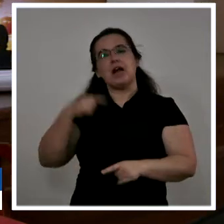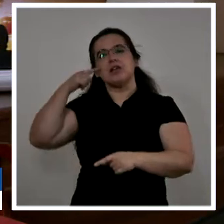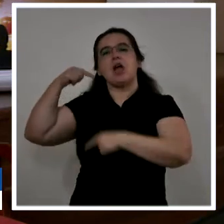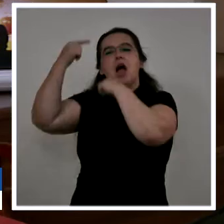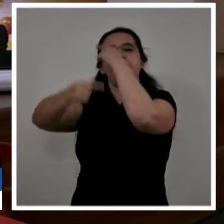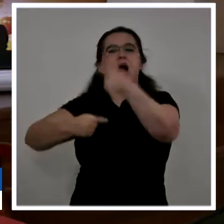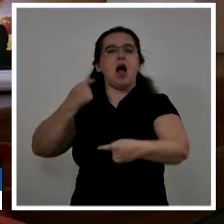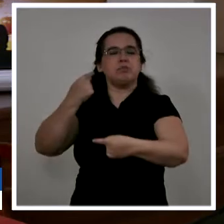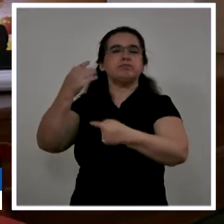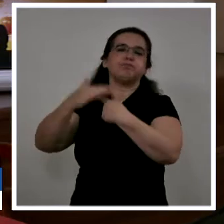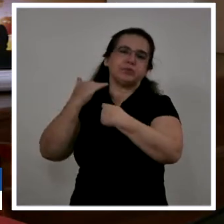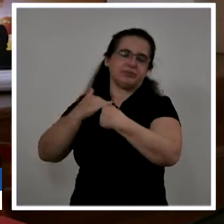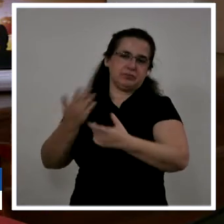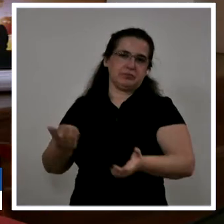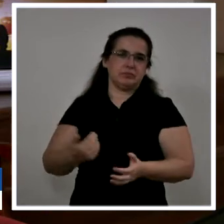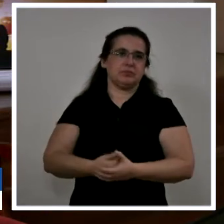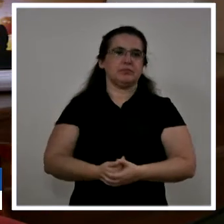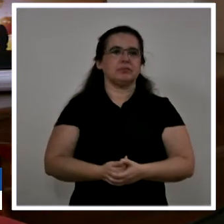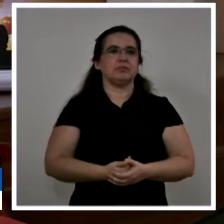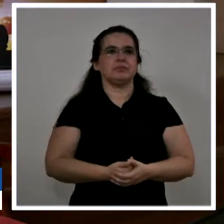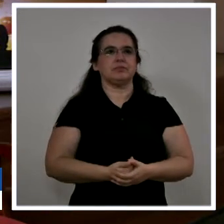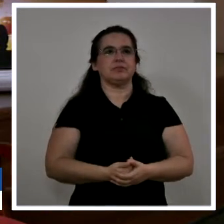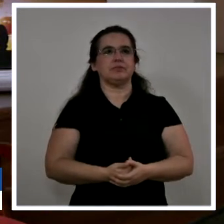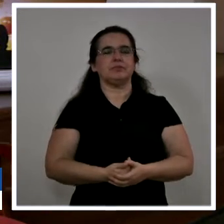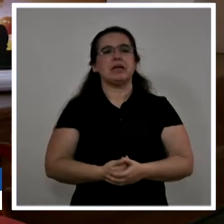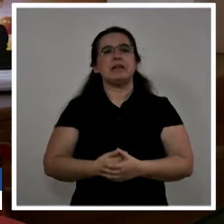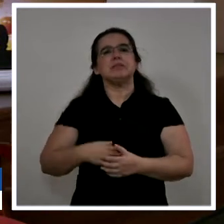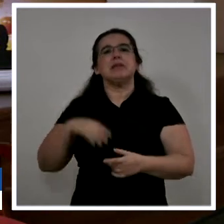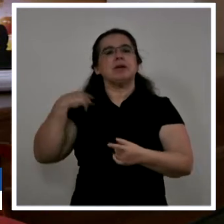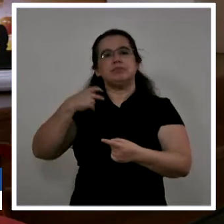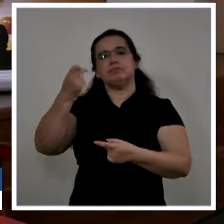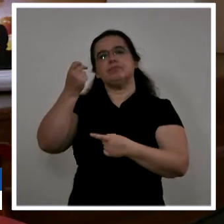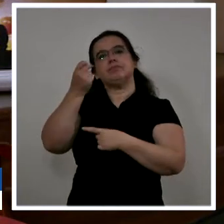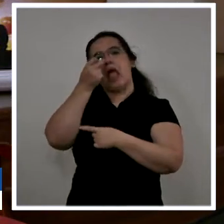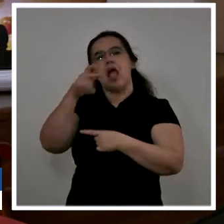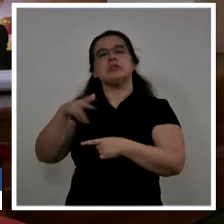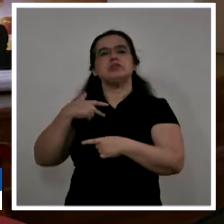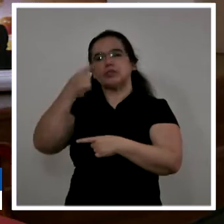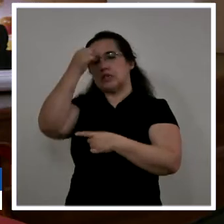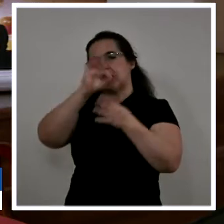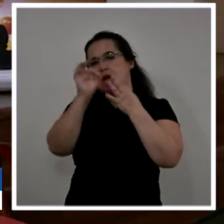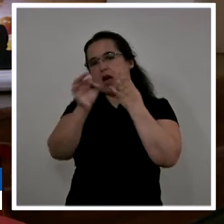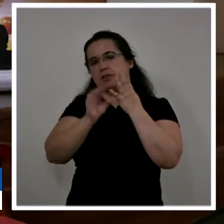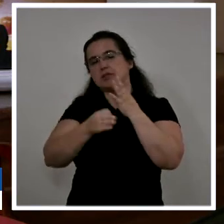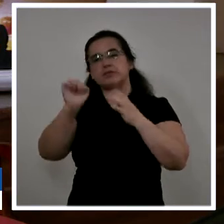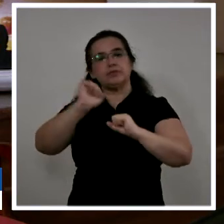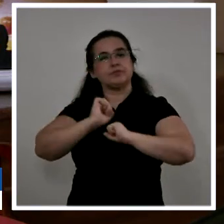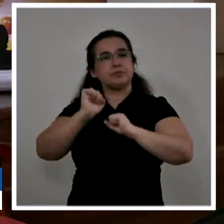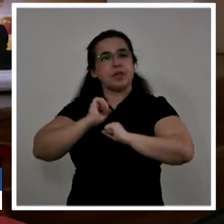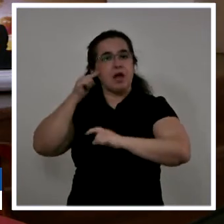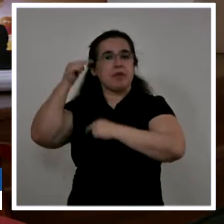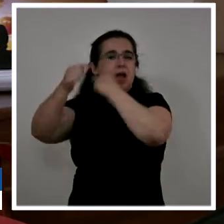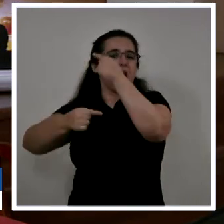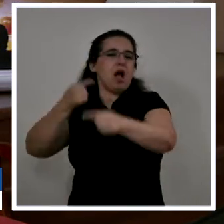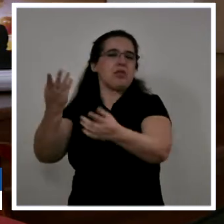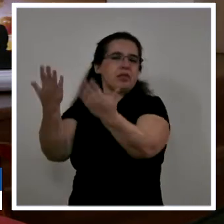herdados. Hereditary defects of character. Defeitos de caráter herdados. Now, what is character?